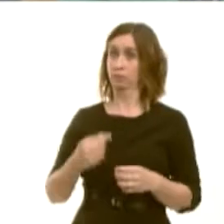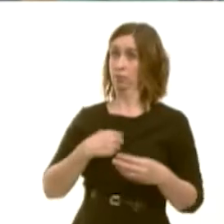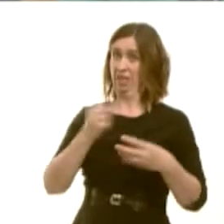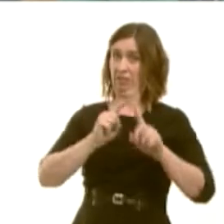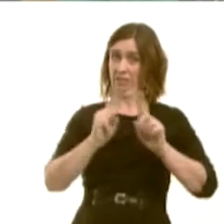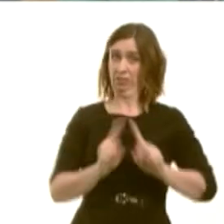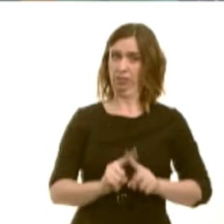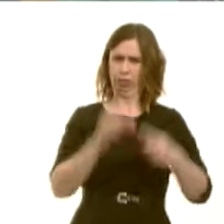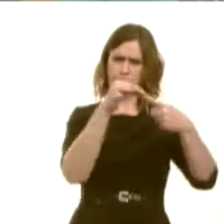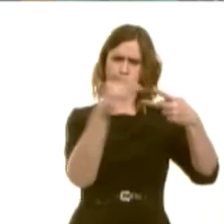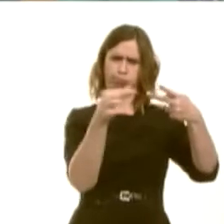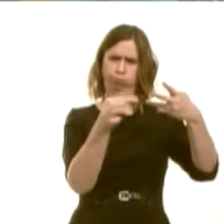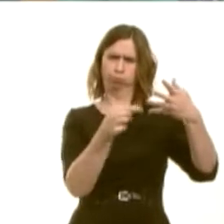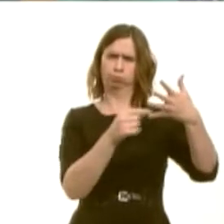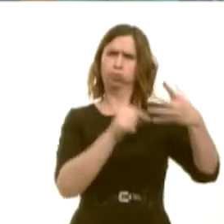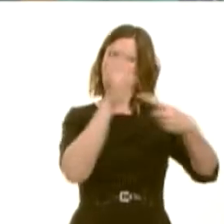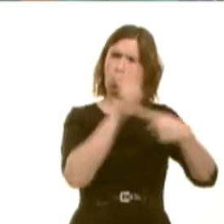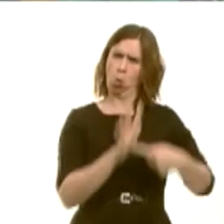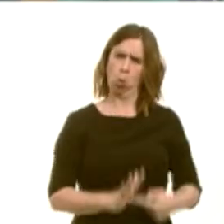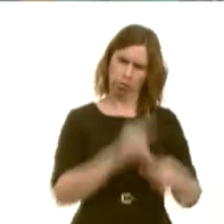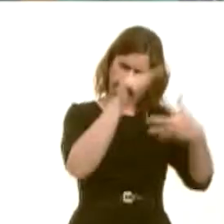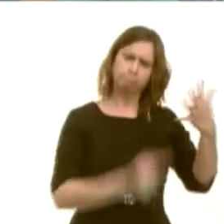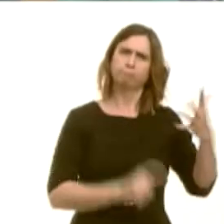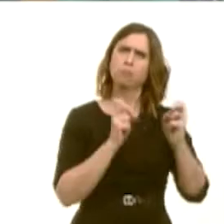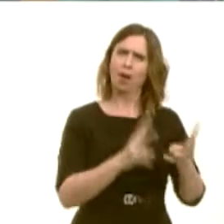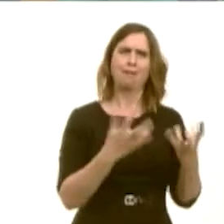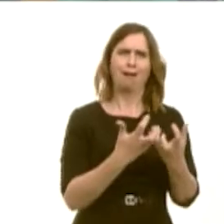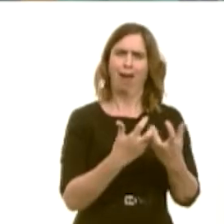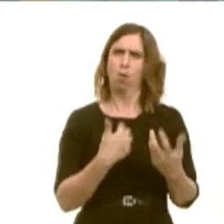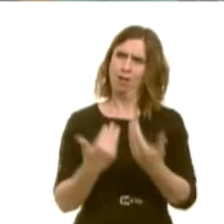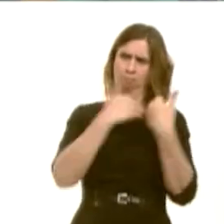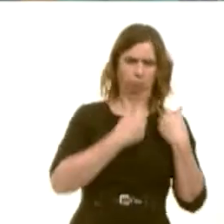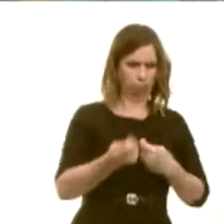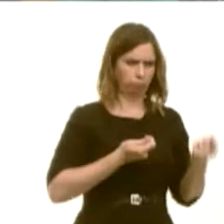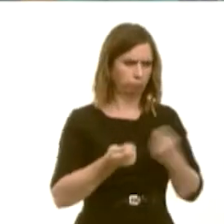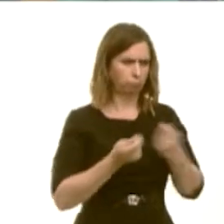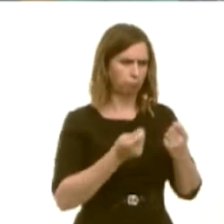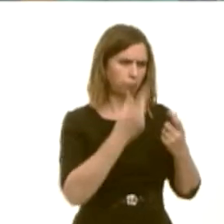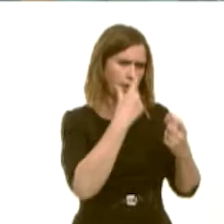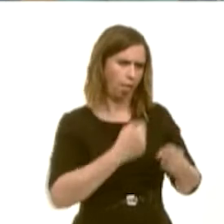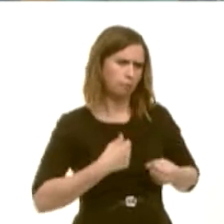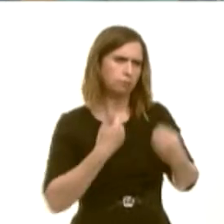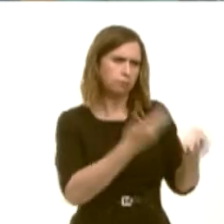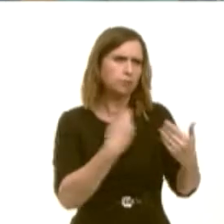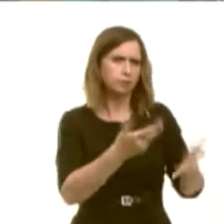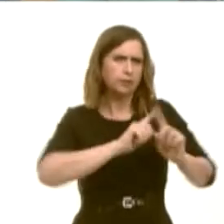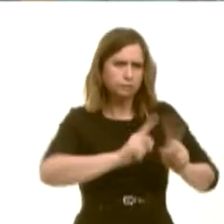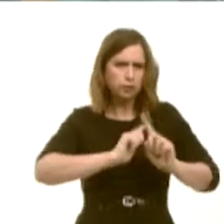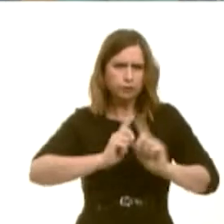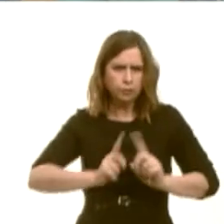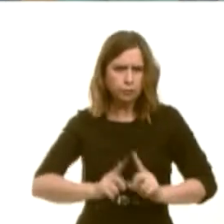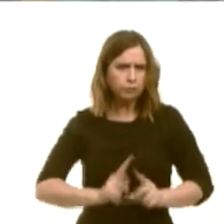of priorities to improve the economy by making the most of our devolved powers to deliver wide-ranging actions